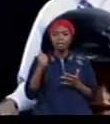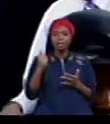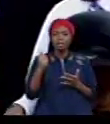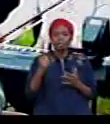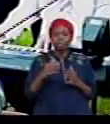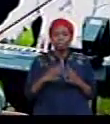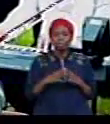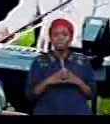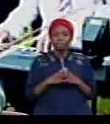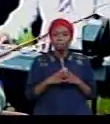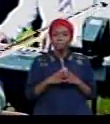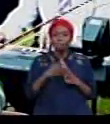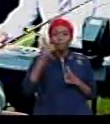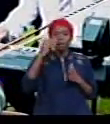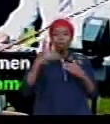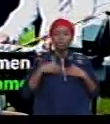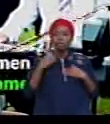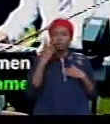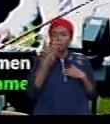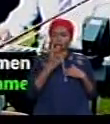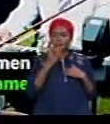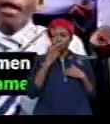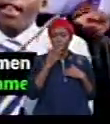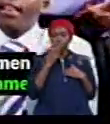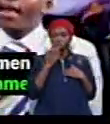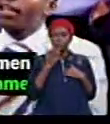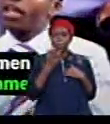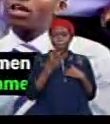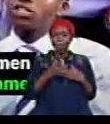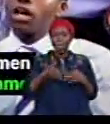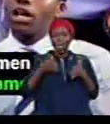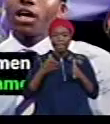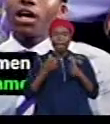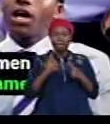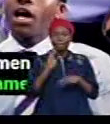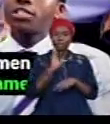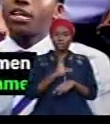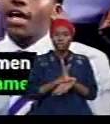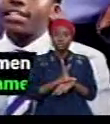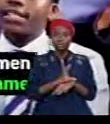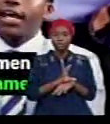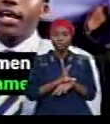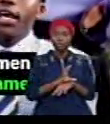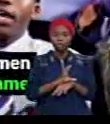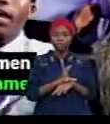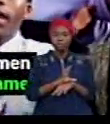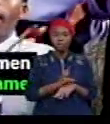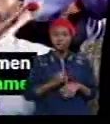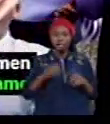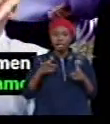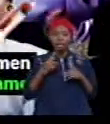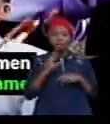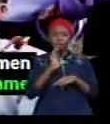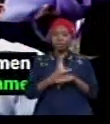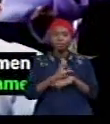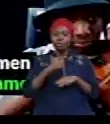God has spoken. God has spoken. Let the church. Let the church say amen.